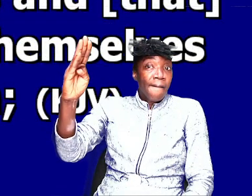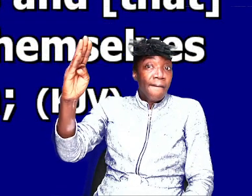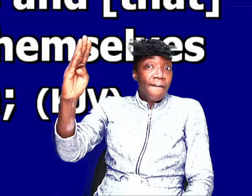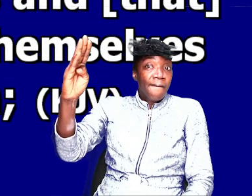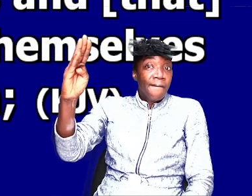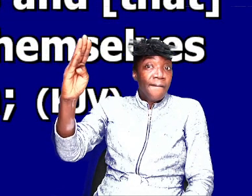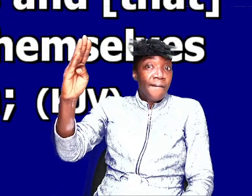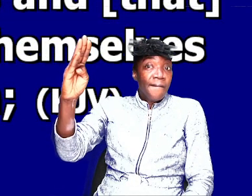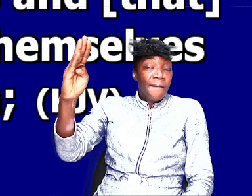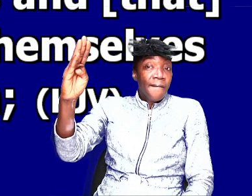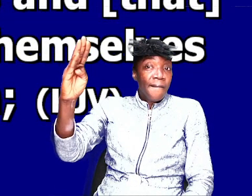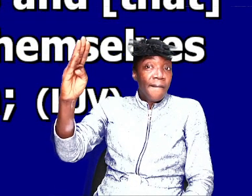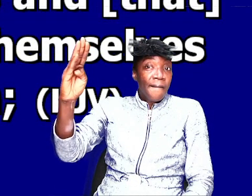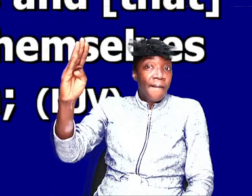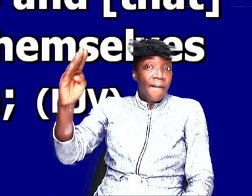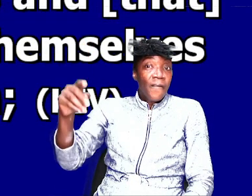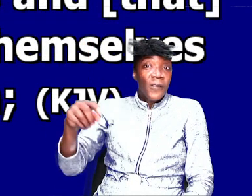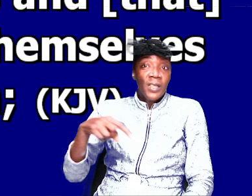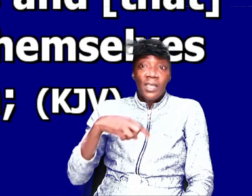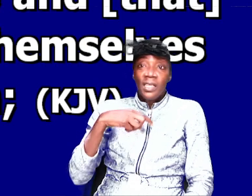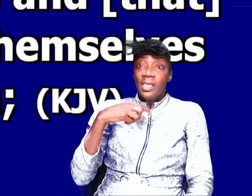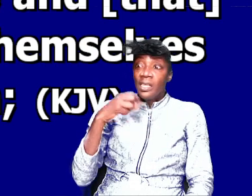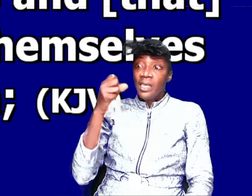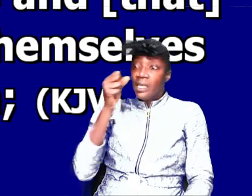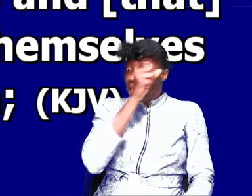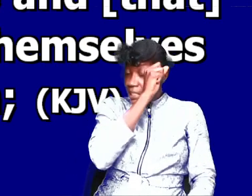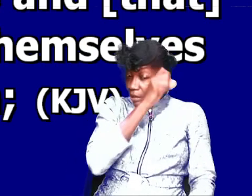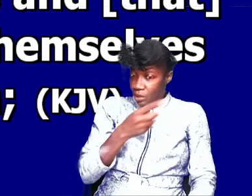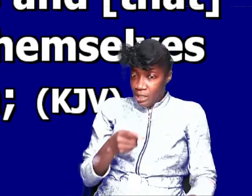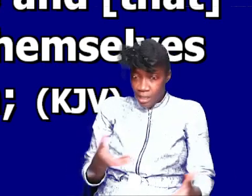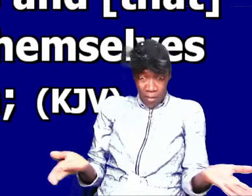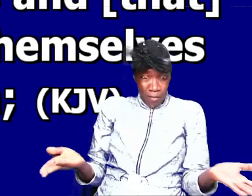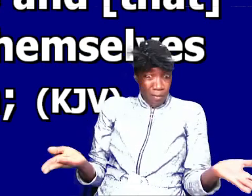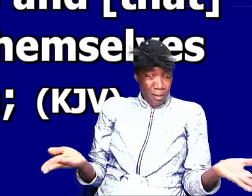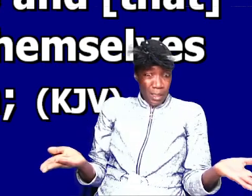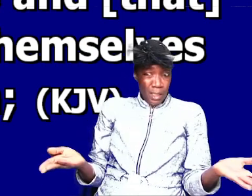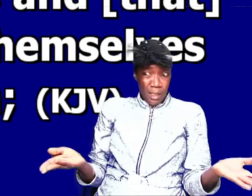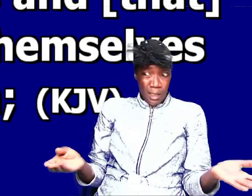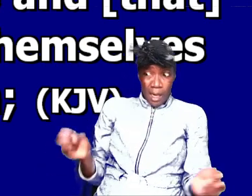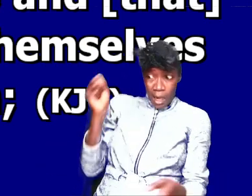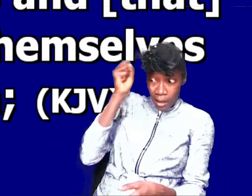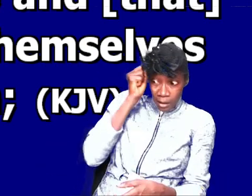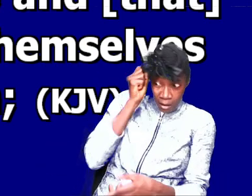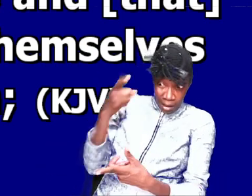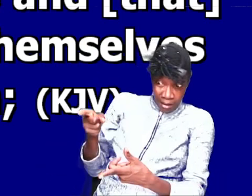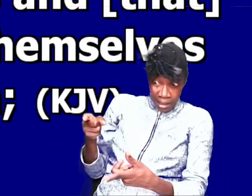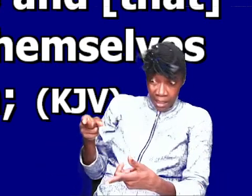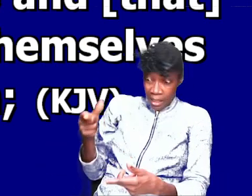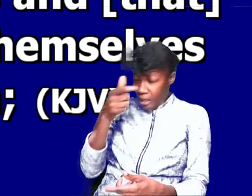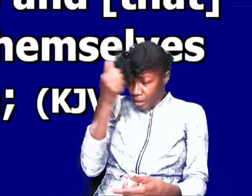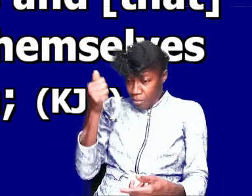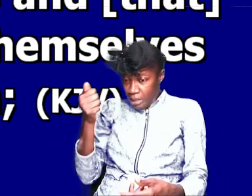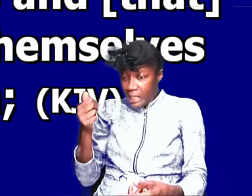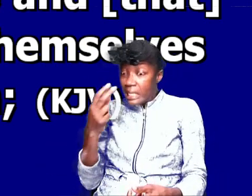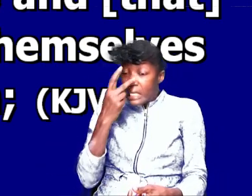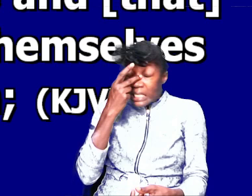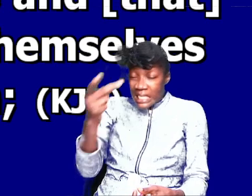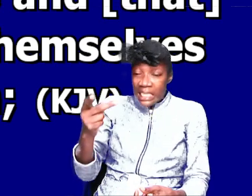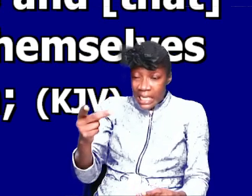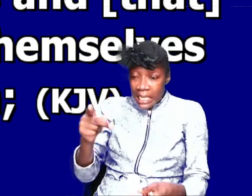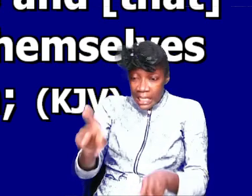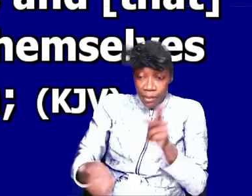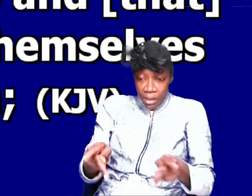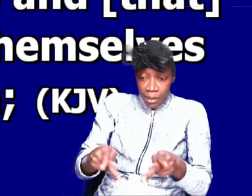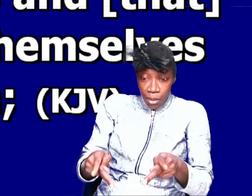And Samuel said, what hast thou done? And Saul said, because I saw that the people were scattered from